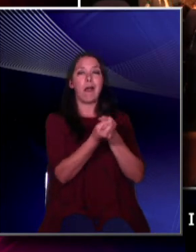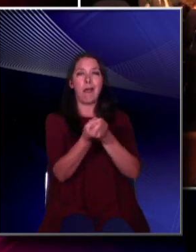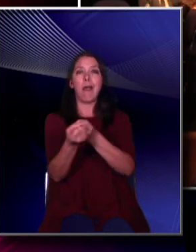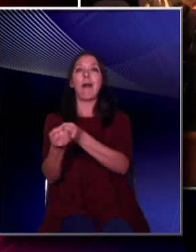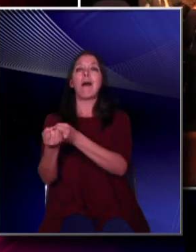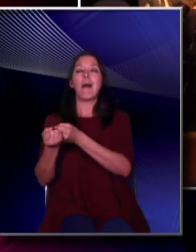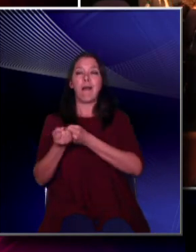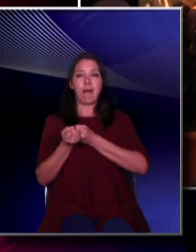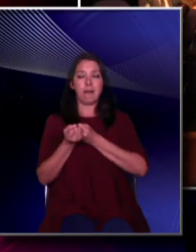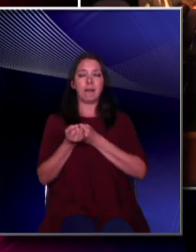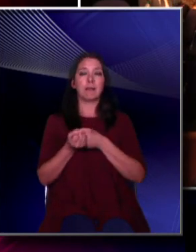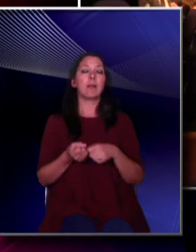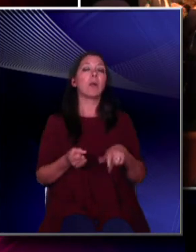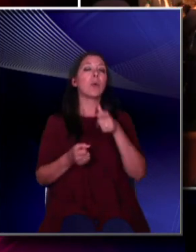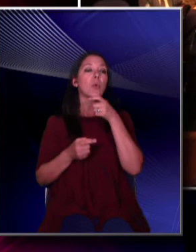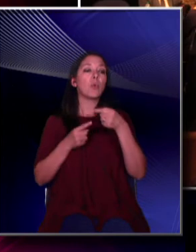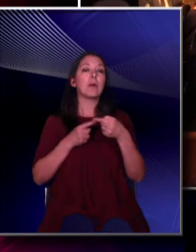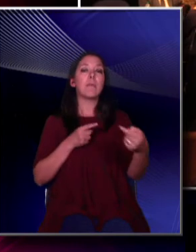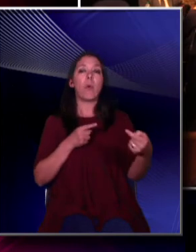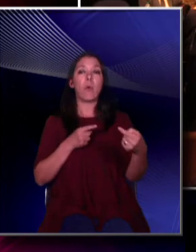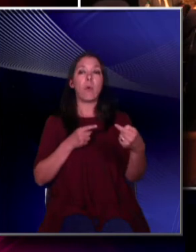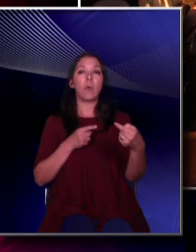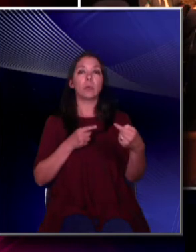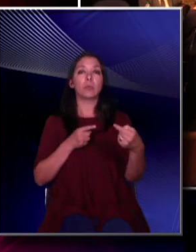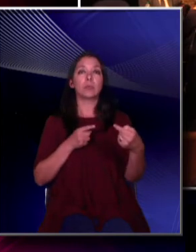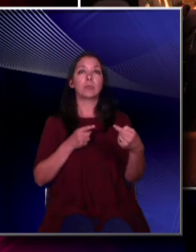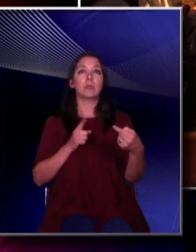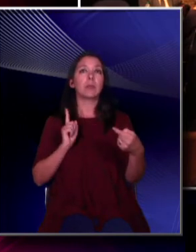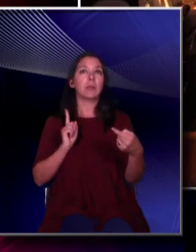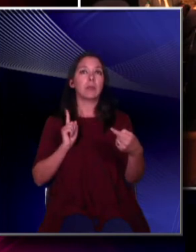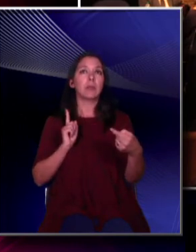Aye. Aye. All those opposed? Aye.